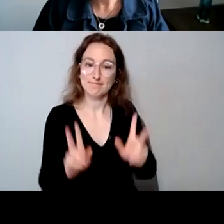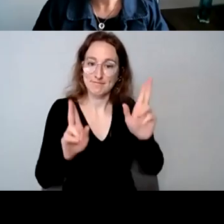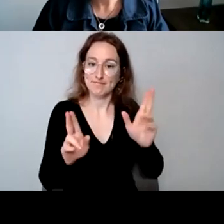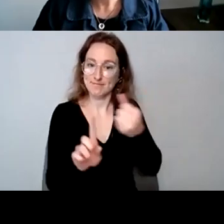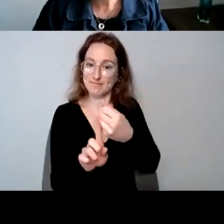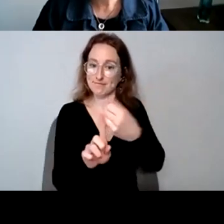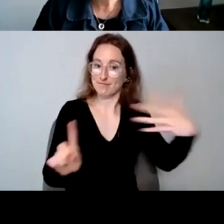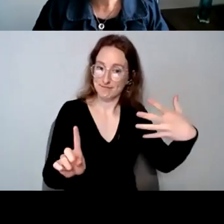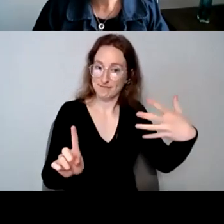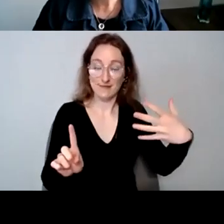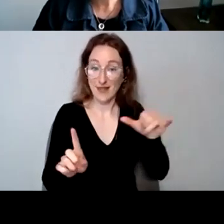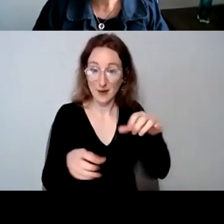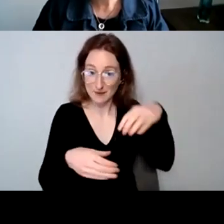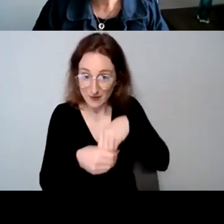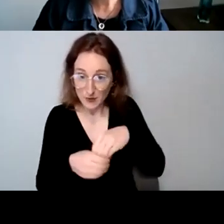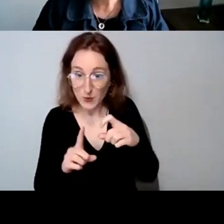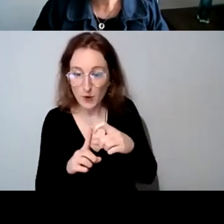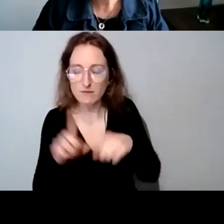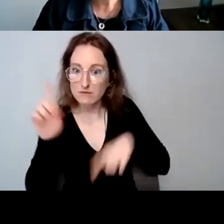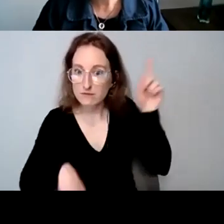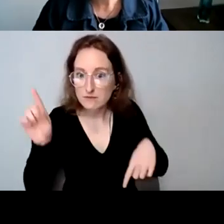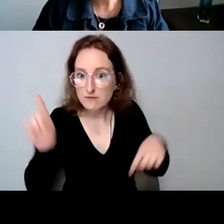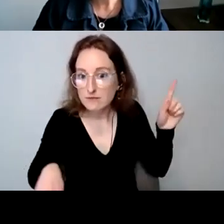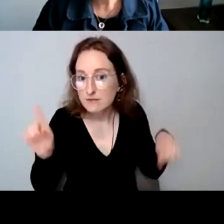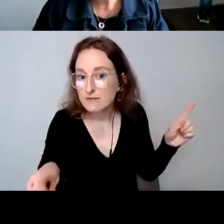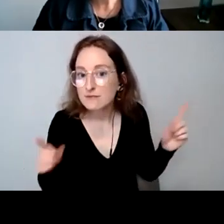And NGO interpretations of inclusion,